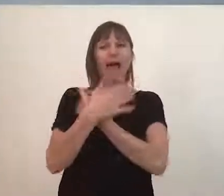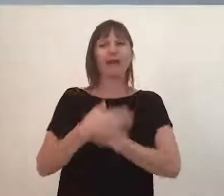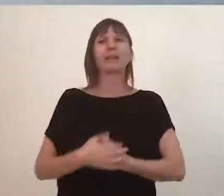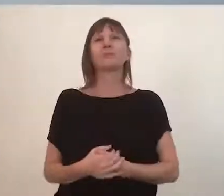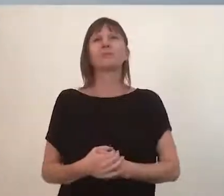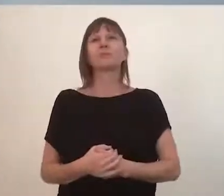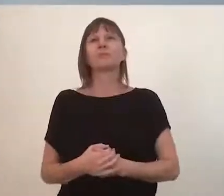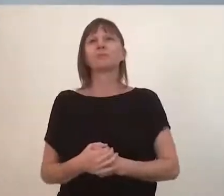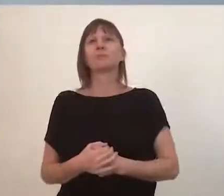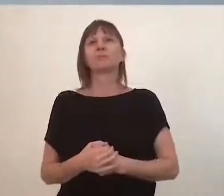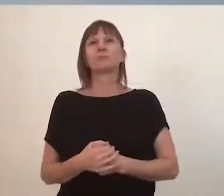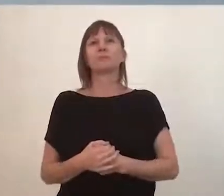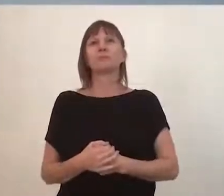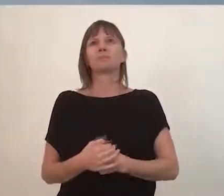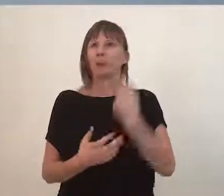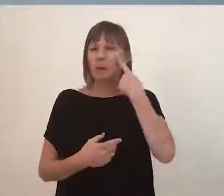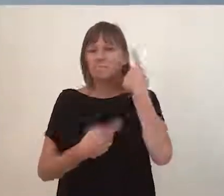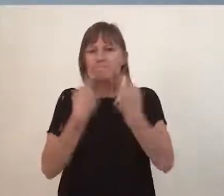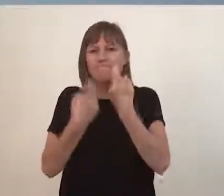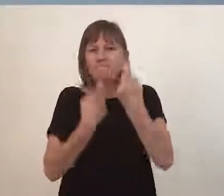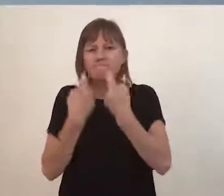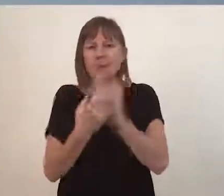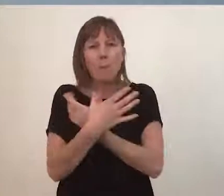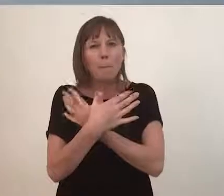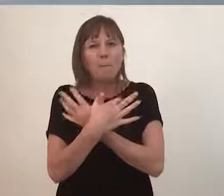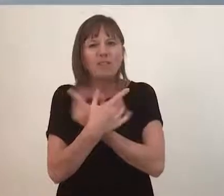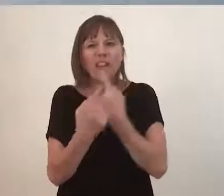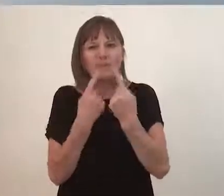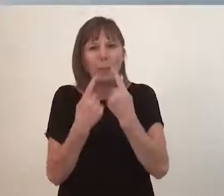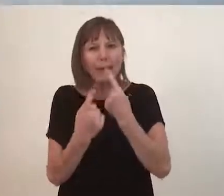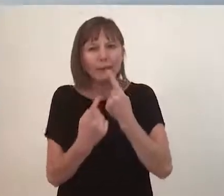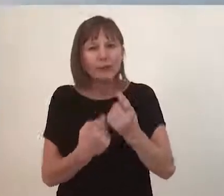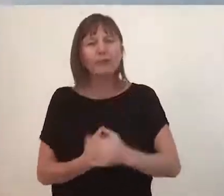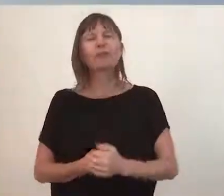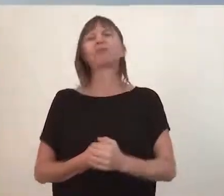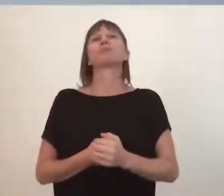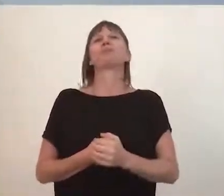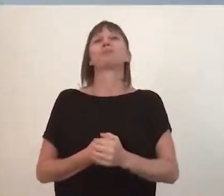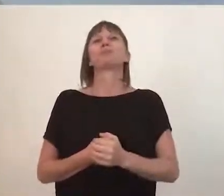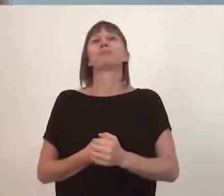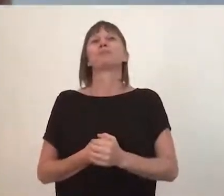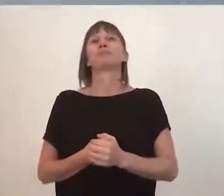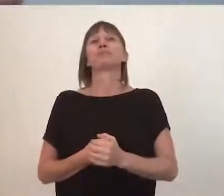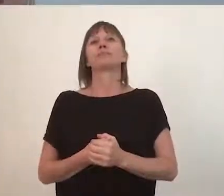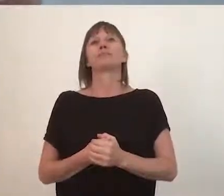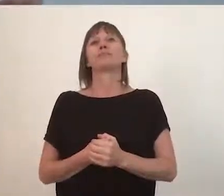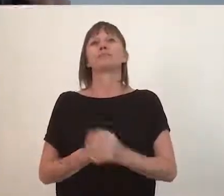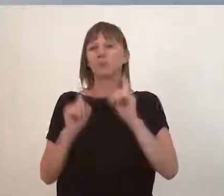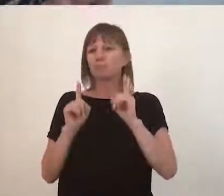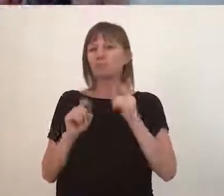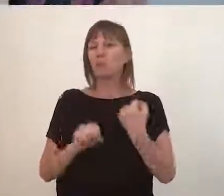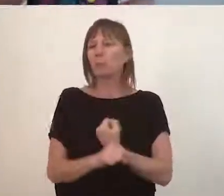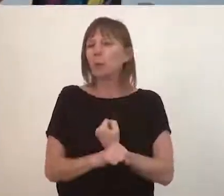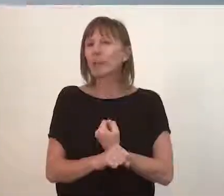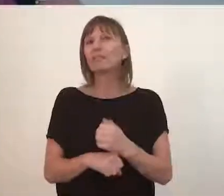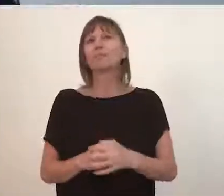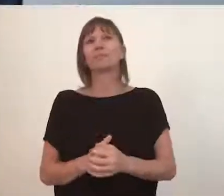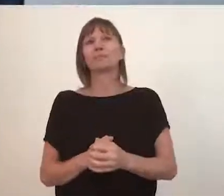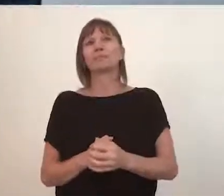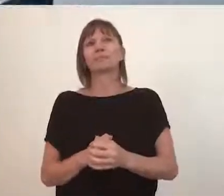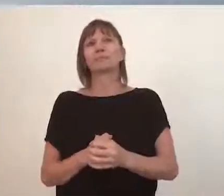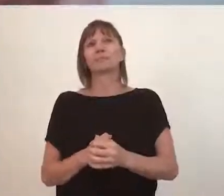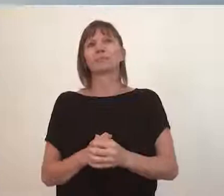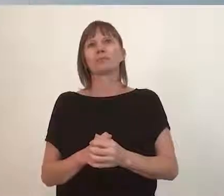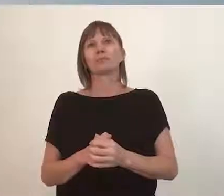what we see. And look at me looking up a butterfly anatomy for you guys. You're welcome. I'm going back to biology here. And so that's what